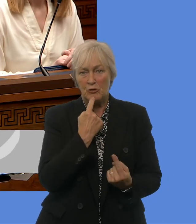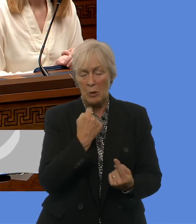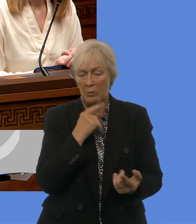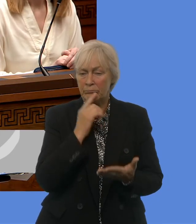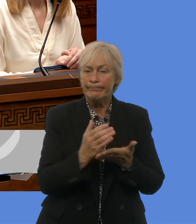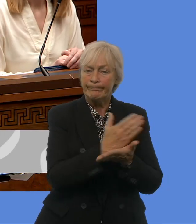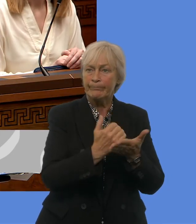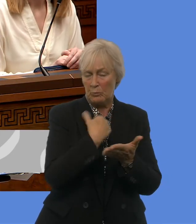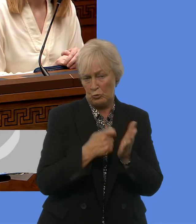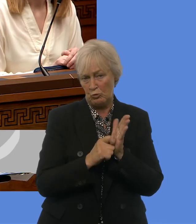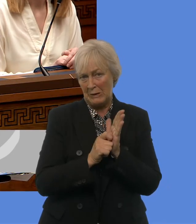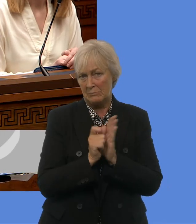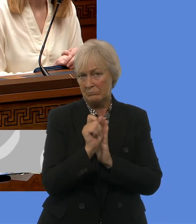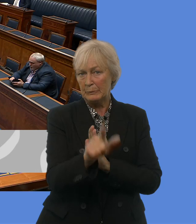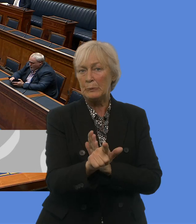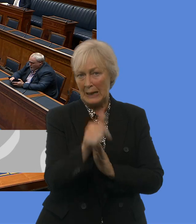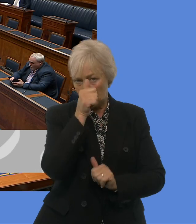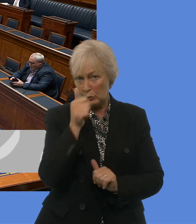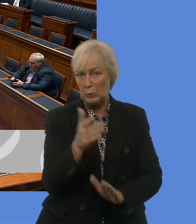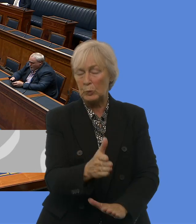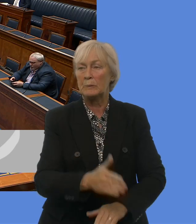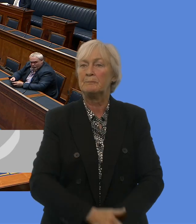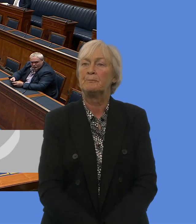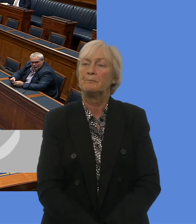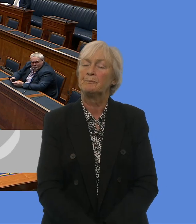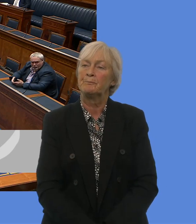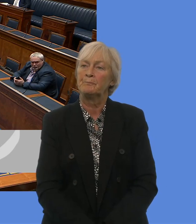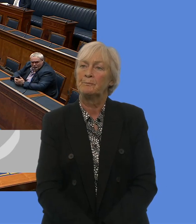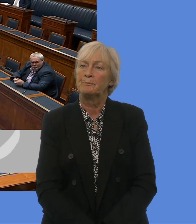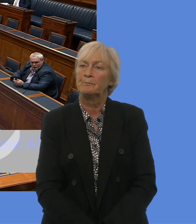together, I'll write to you in relation to that. Declan McAleer.